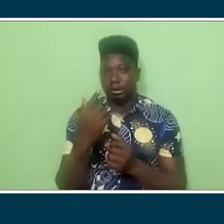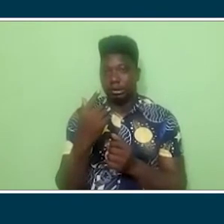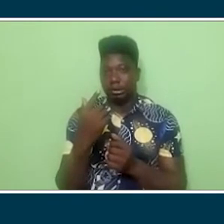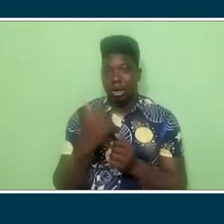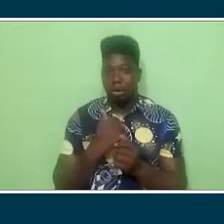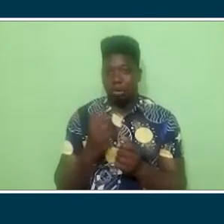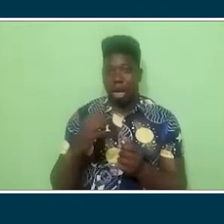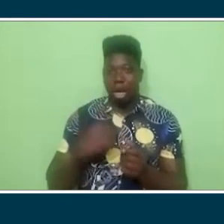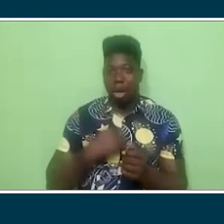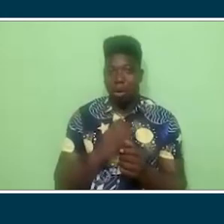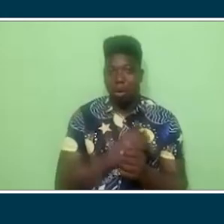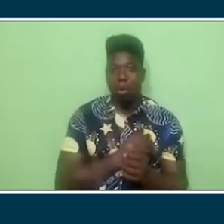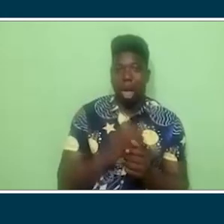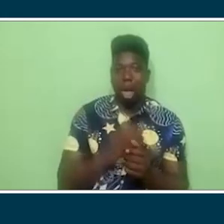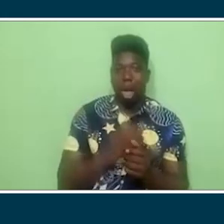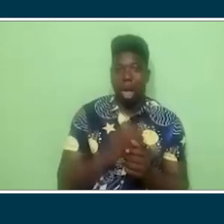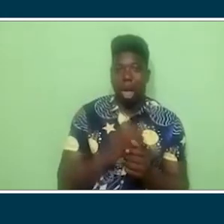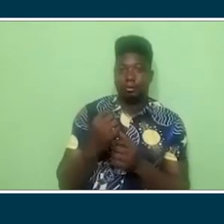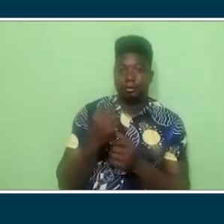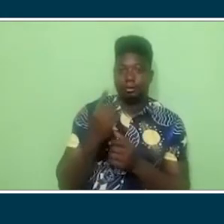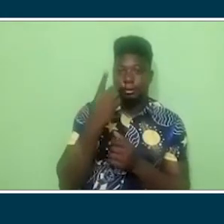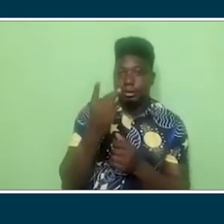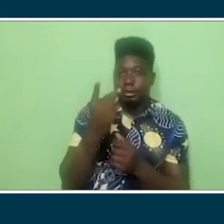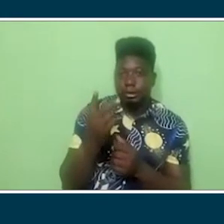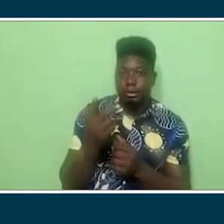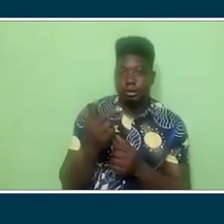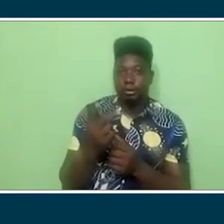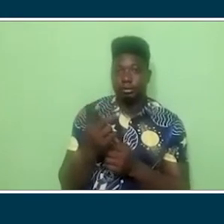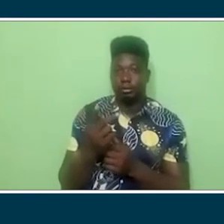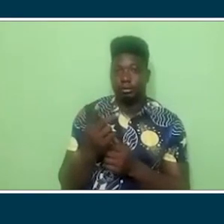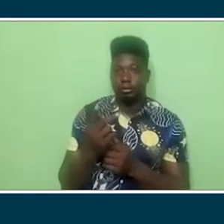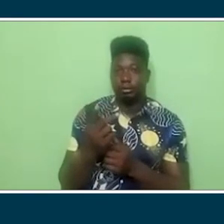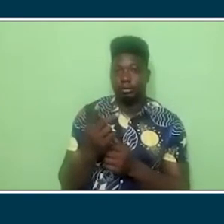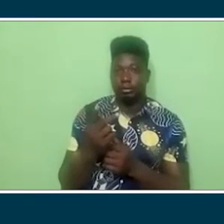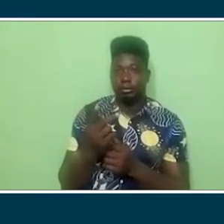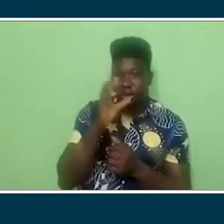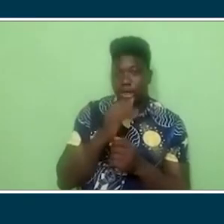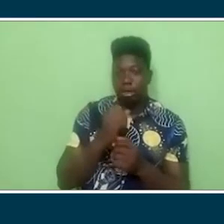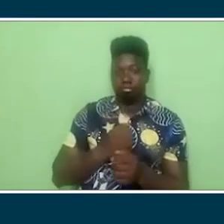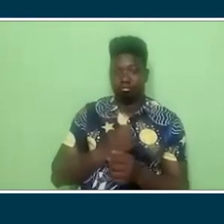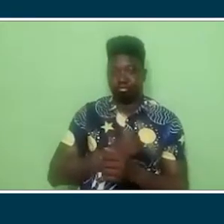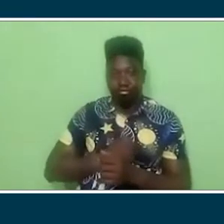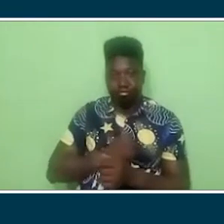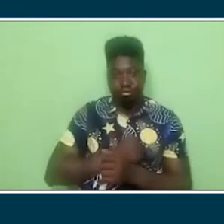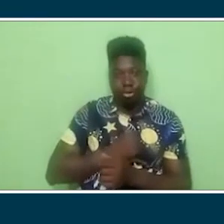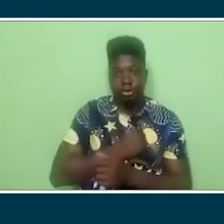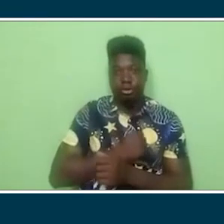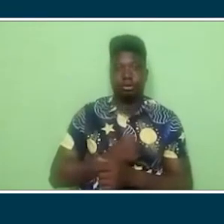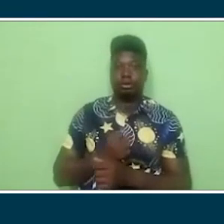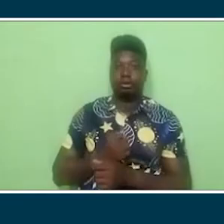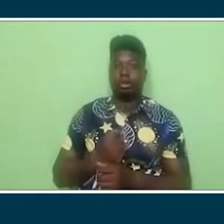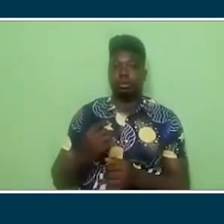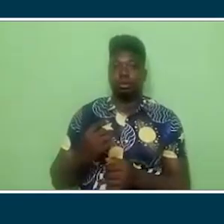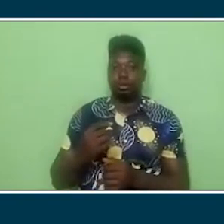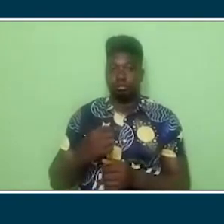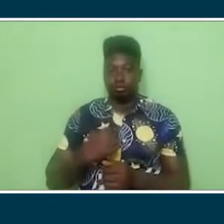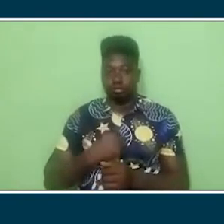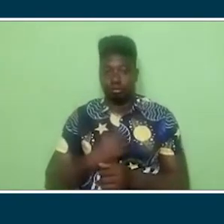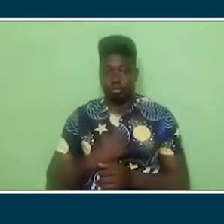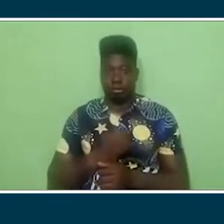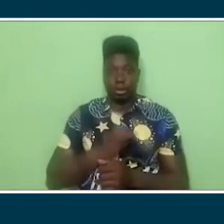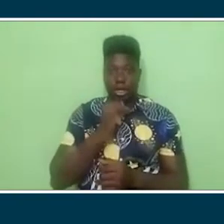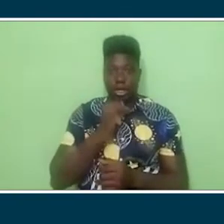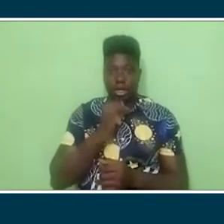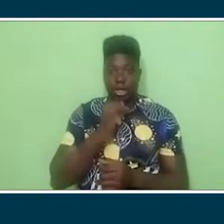seek apology, a pretext of, well, we're wanting to advocate for people who don't have voice, but actually what